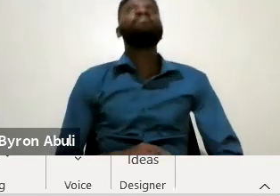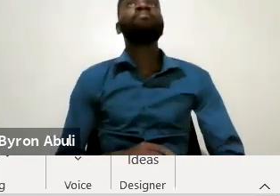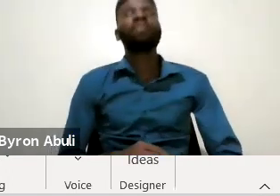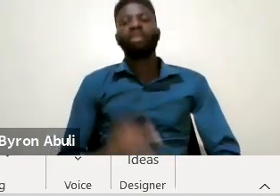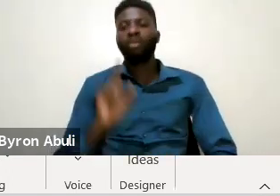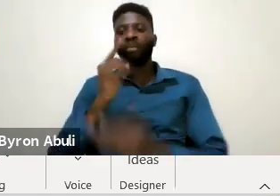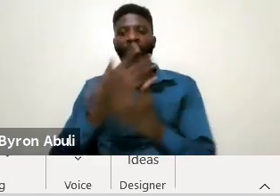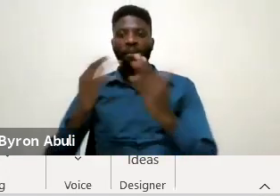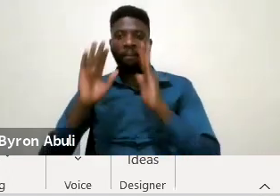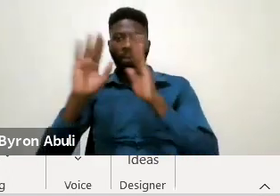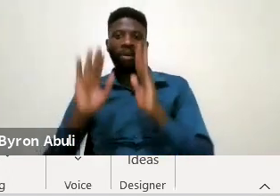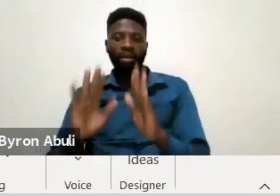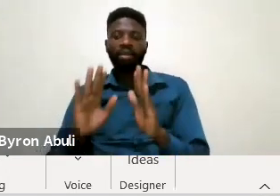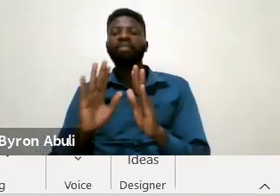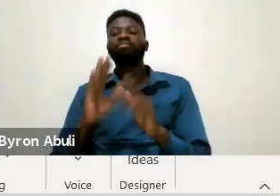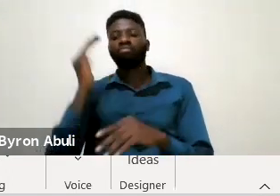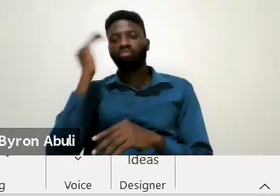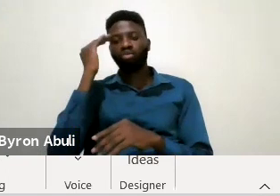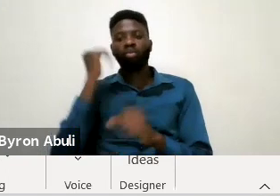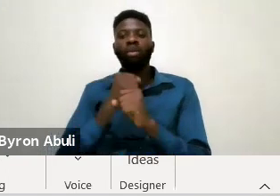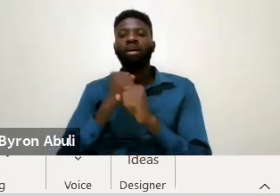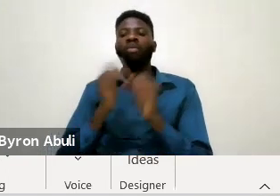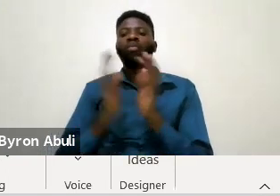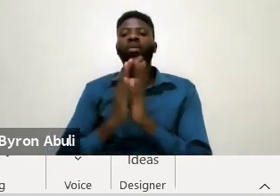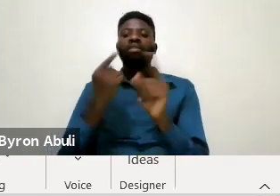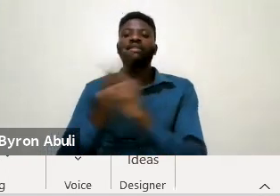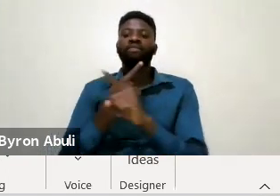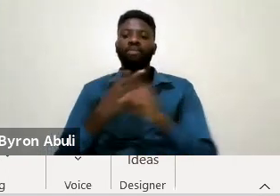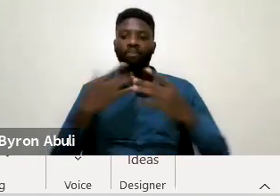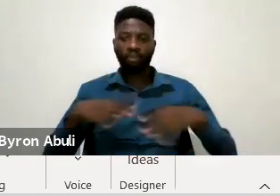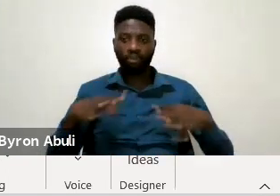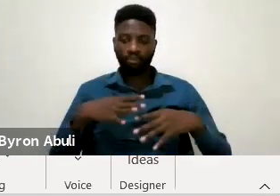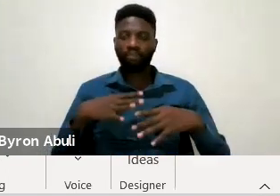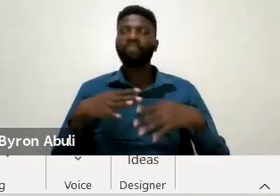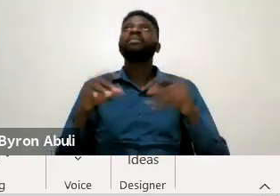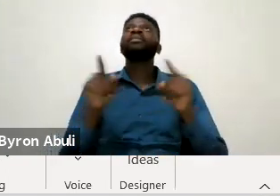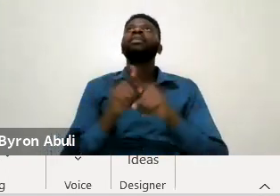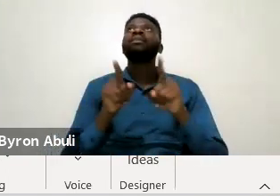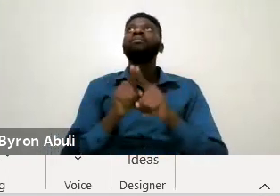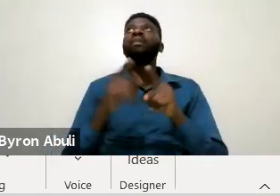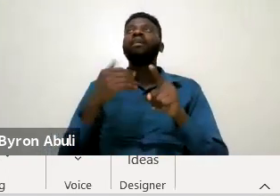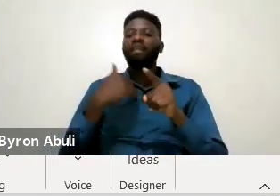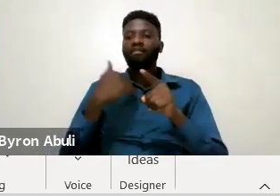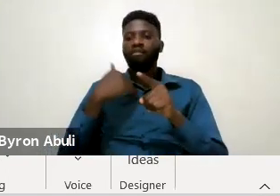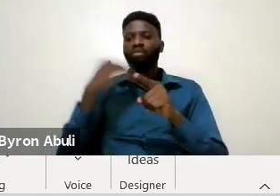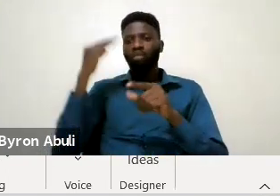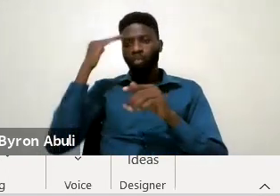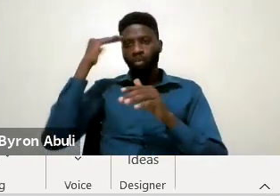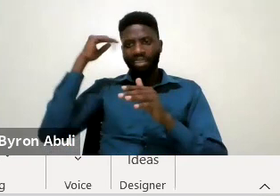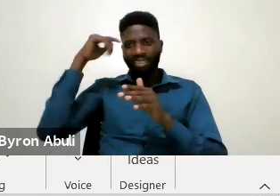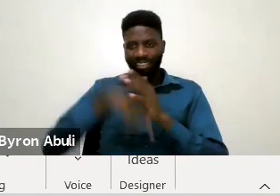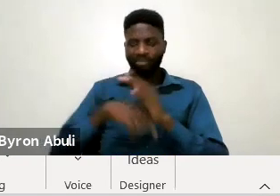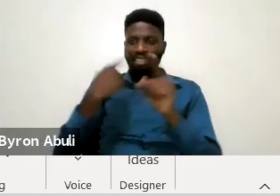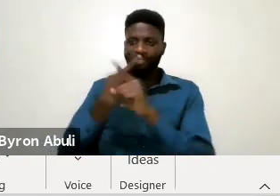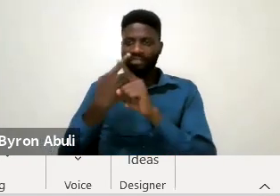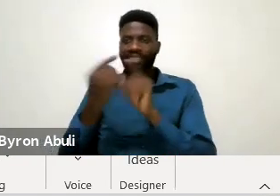with several people, or having domain knowledge of several fields, such as cloud